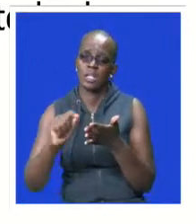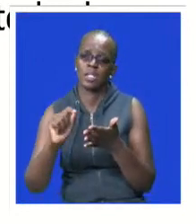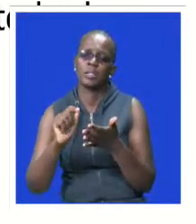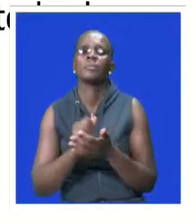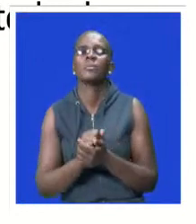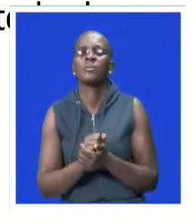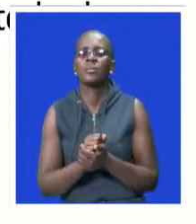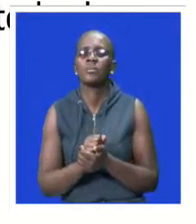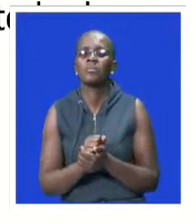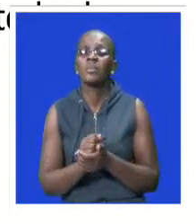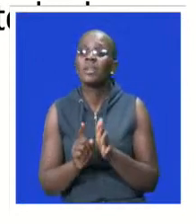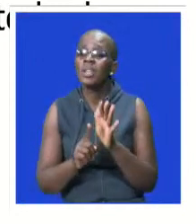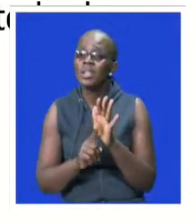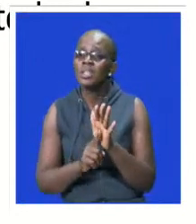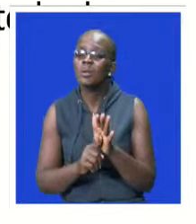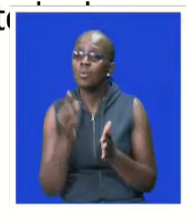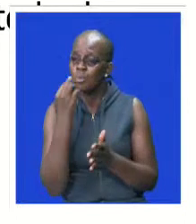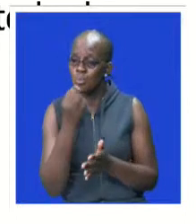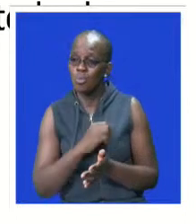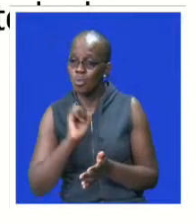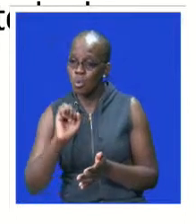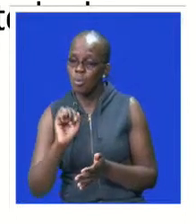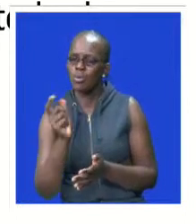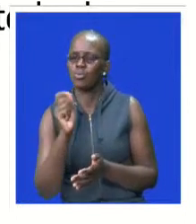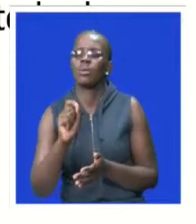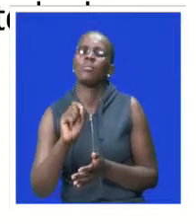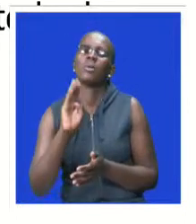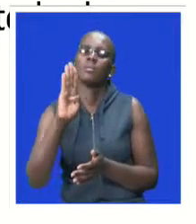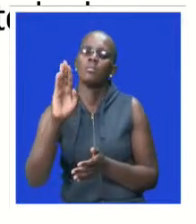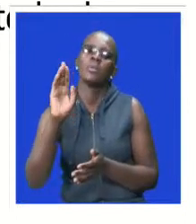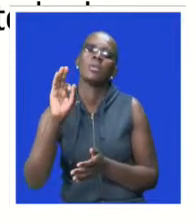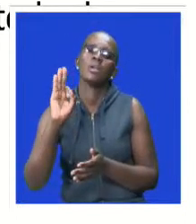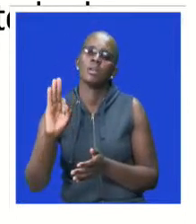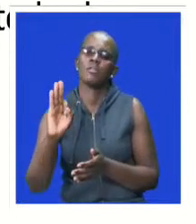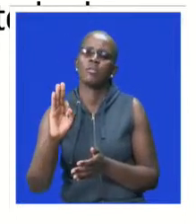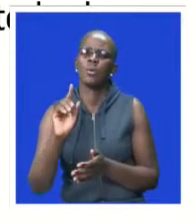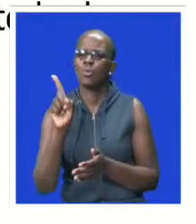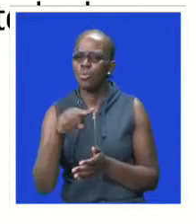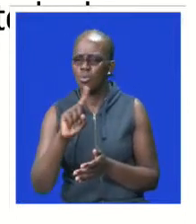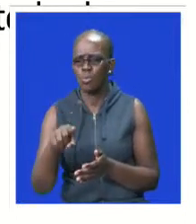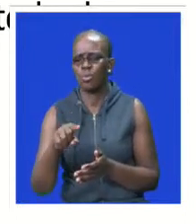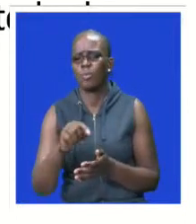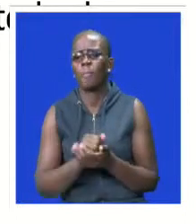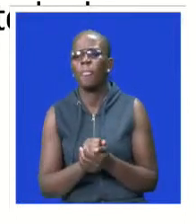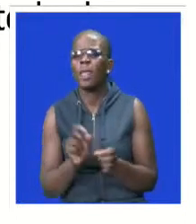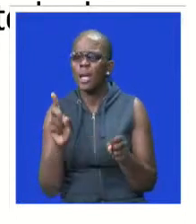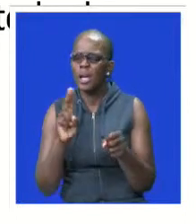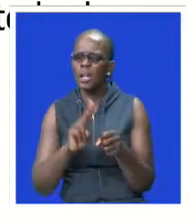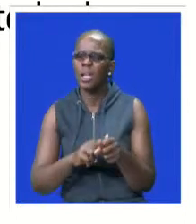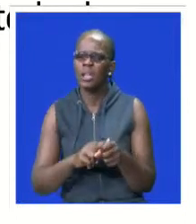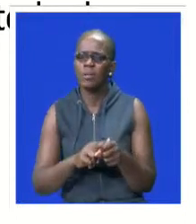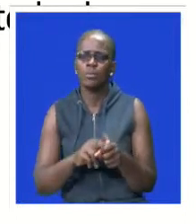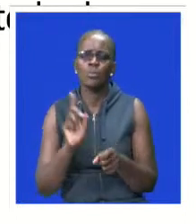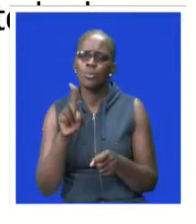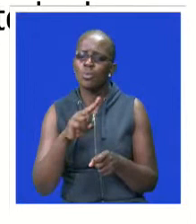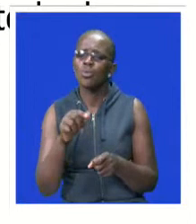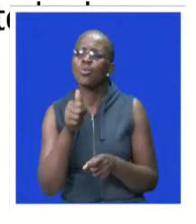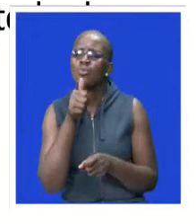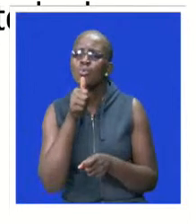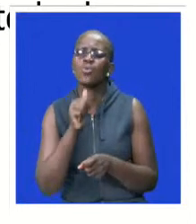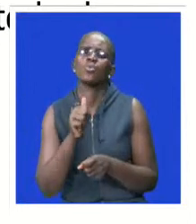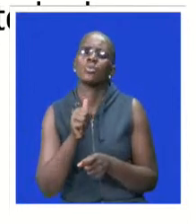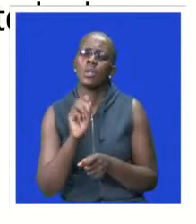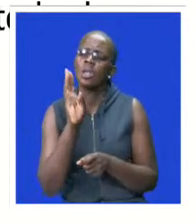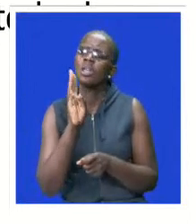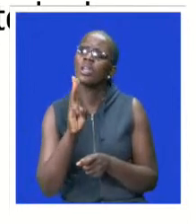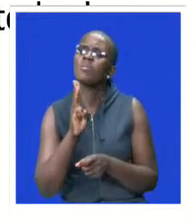So again, we also go on to, as another example of getting too informal, avoid using words shortened to look phonetic.